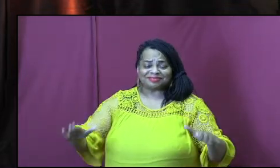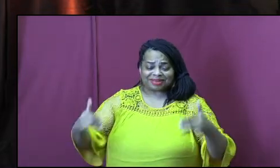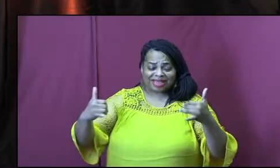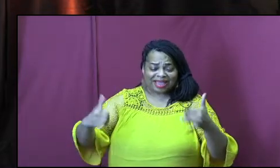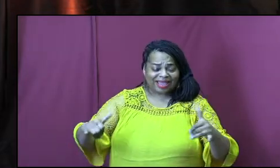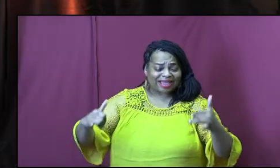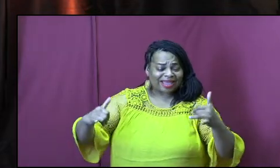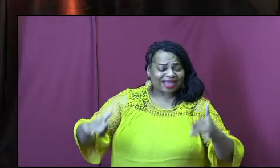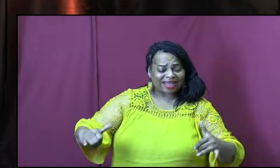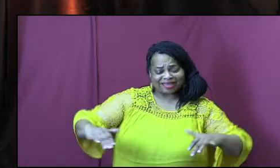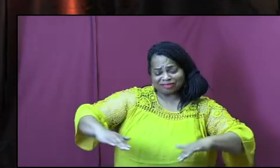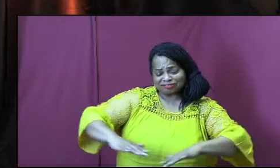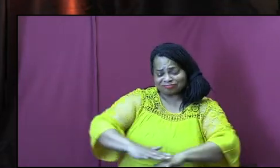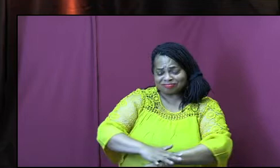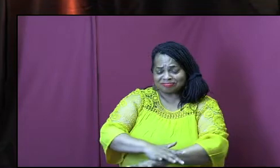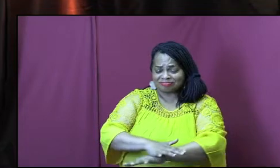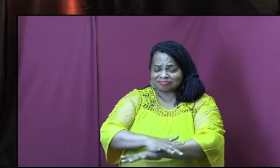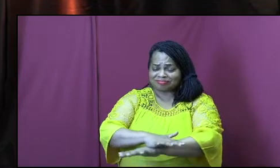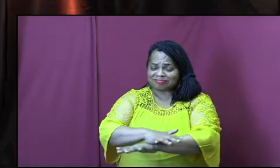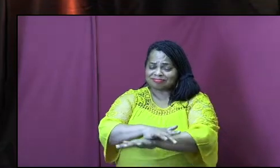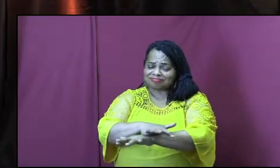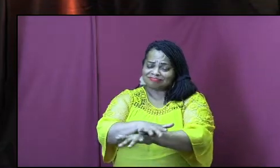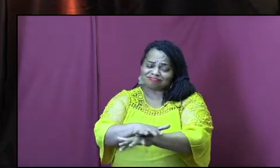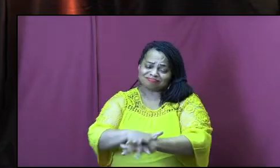At play